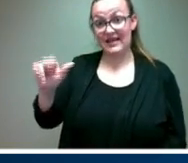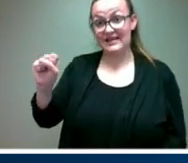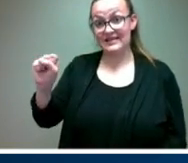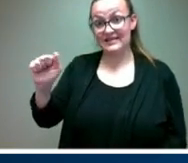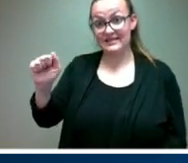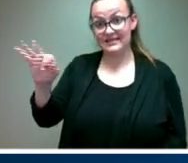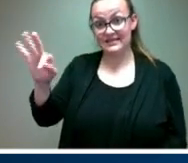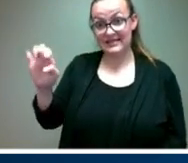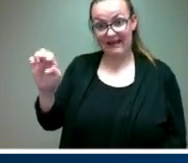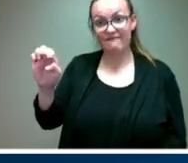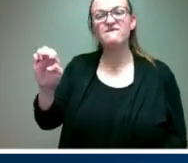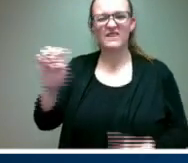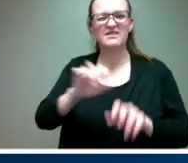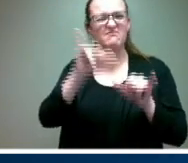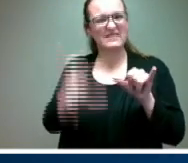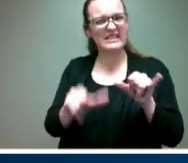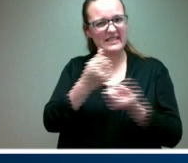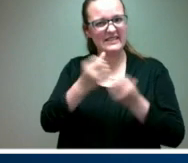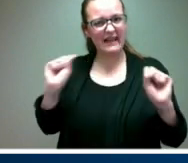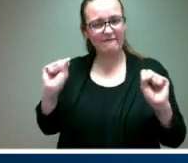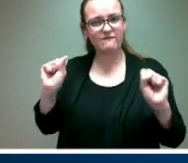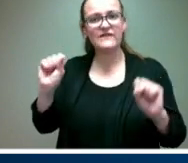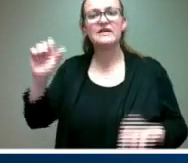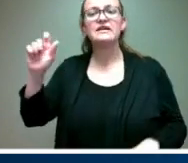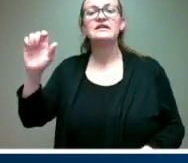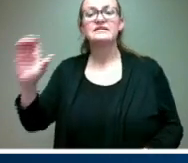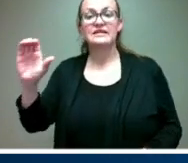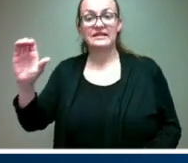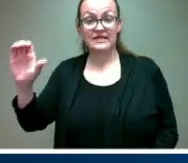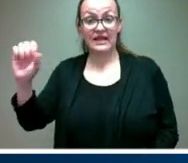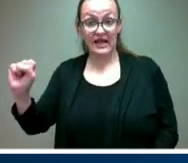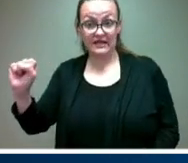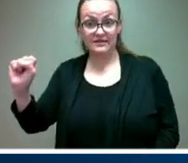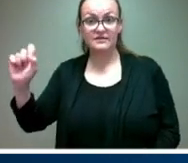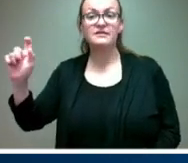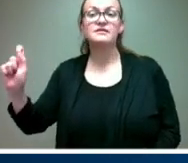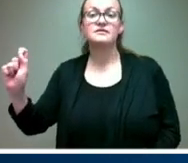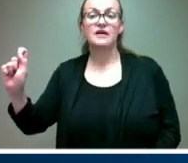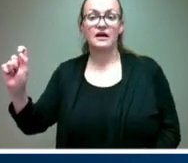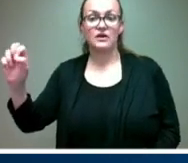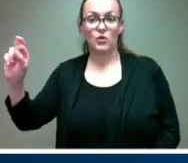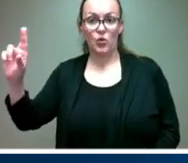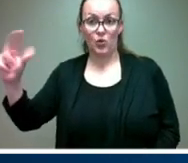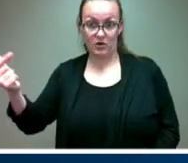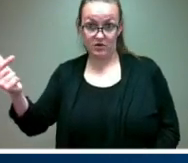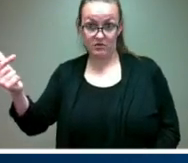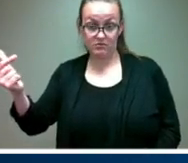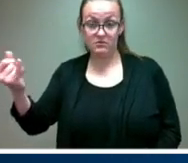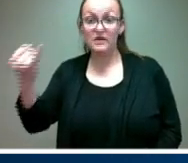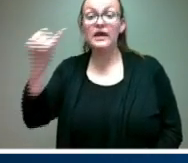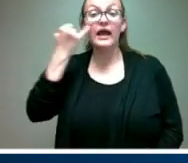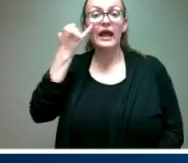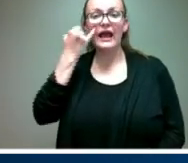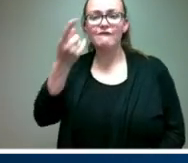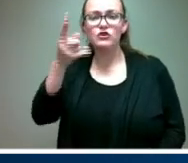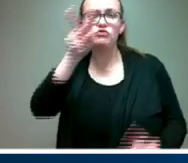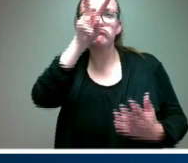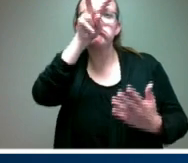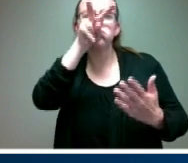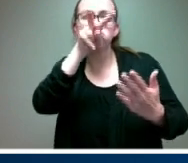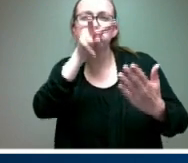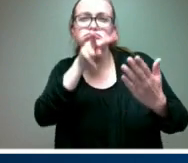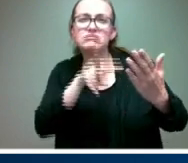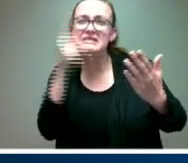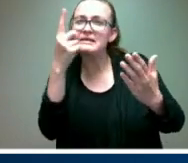www.staysafeccs.org. Let's work together. And if there's more that needs to be on that site, let us know by completing